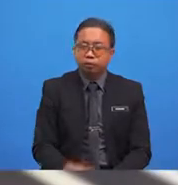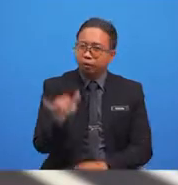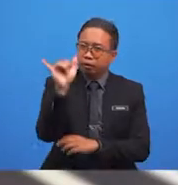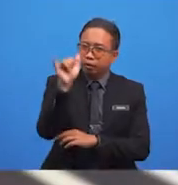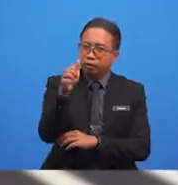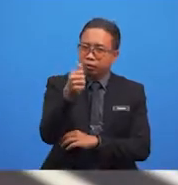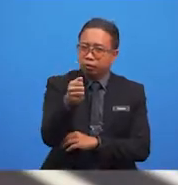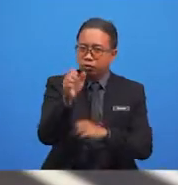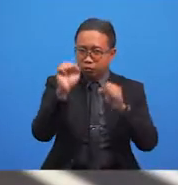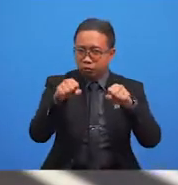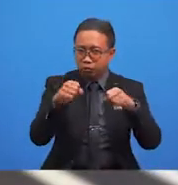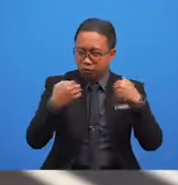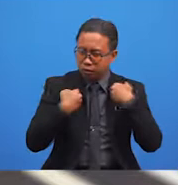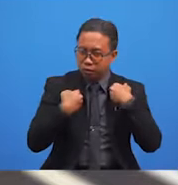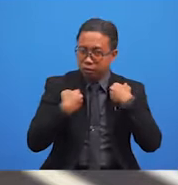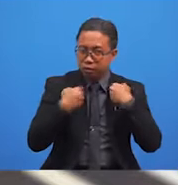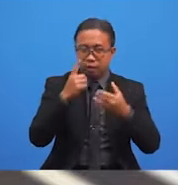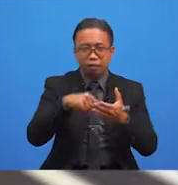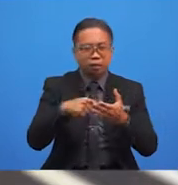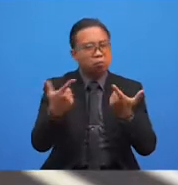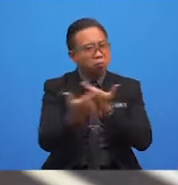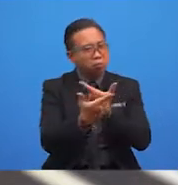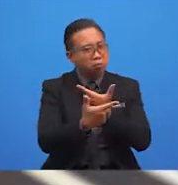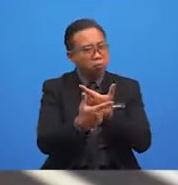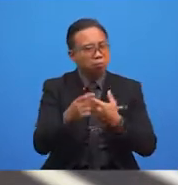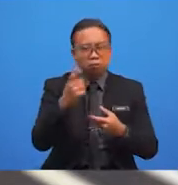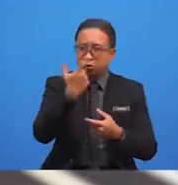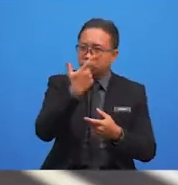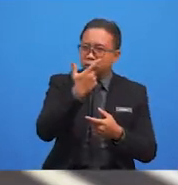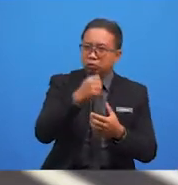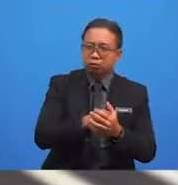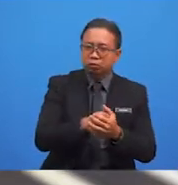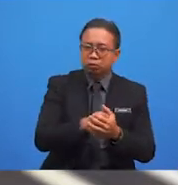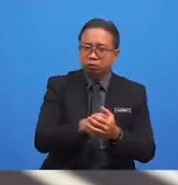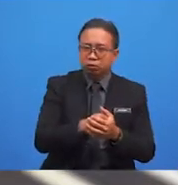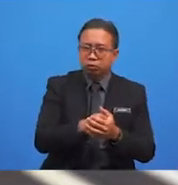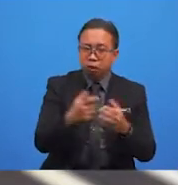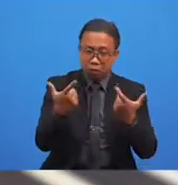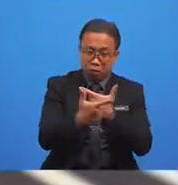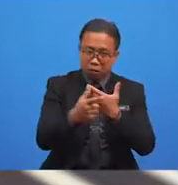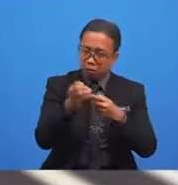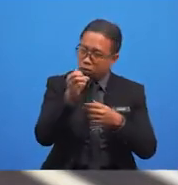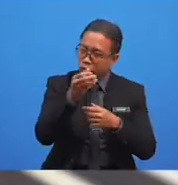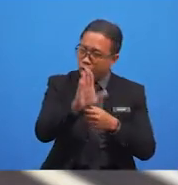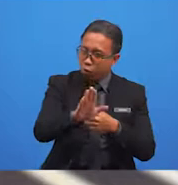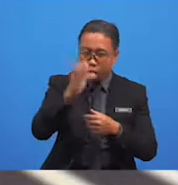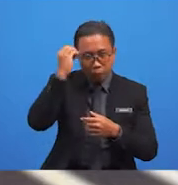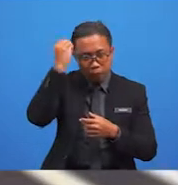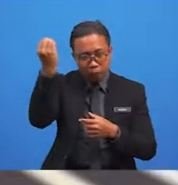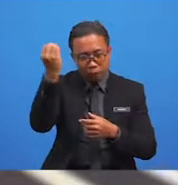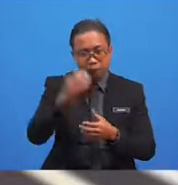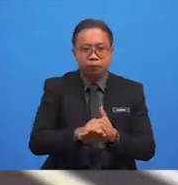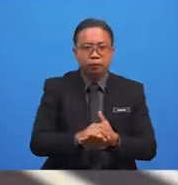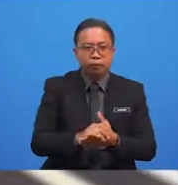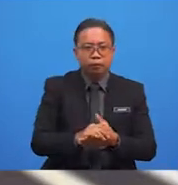Yes, you could have several arguments or reasons to justify your opinion. In fact, you